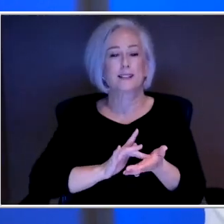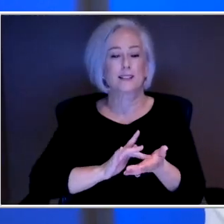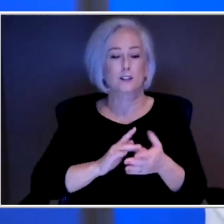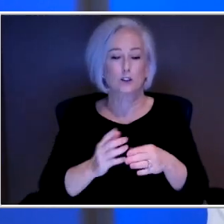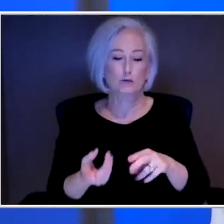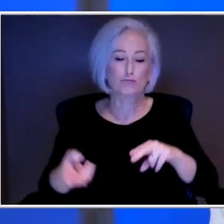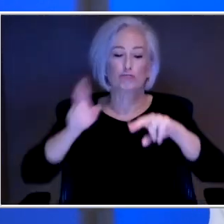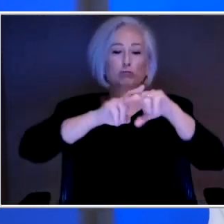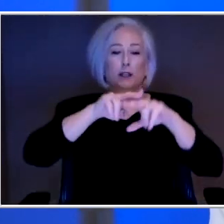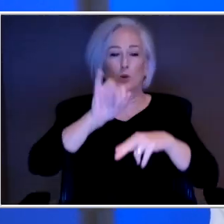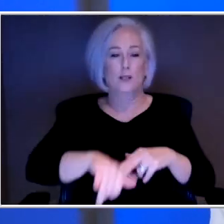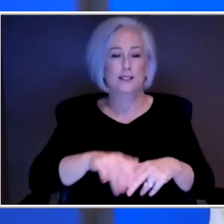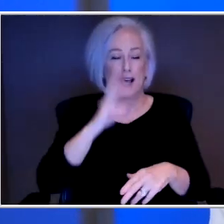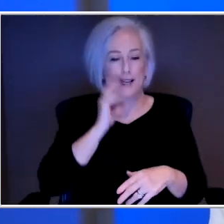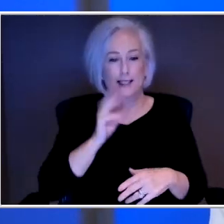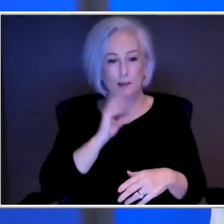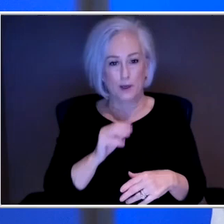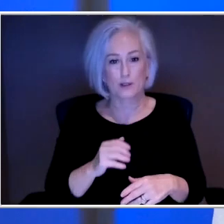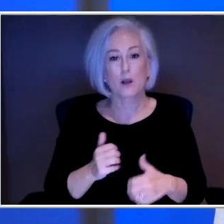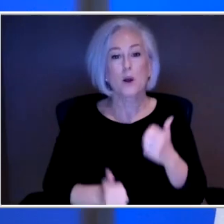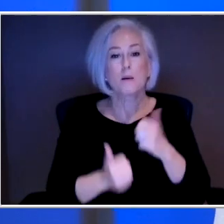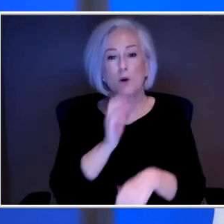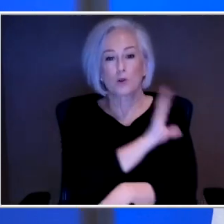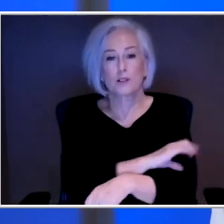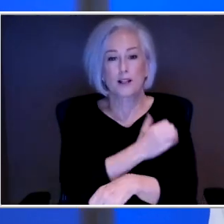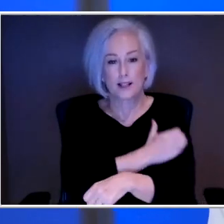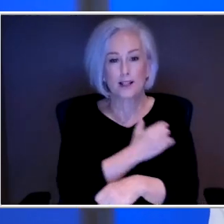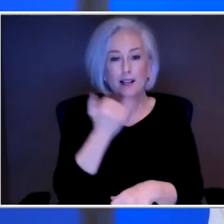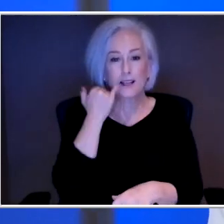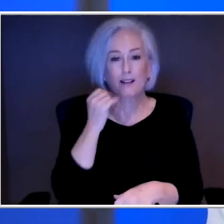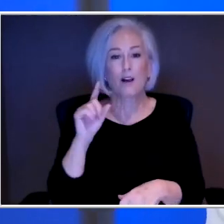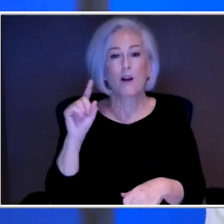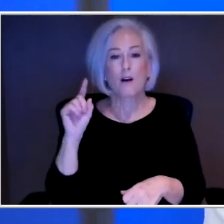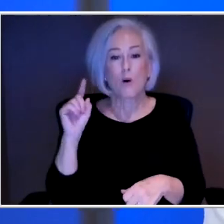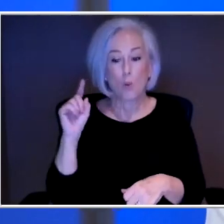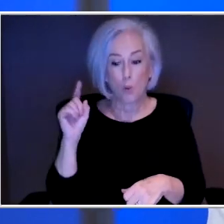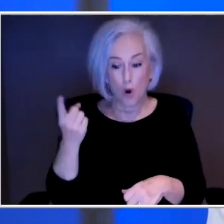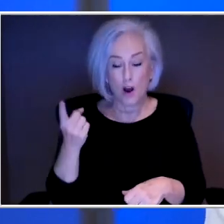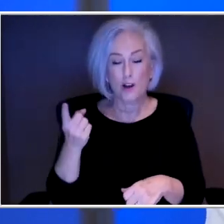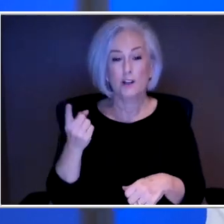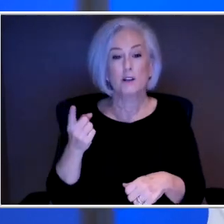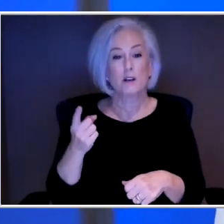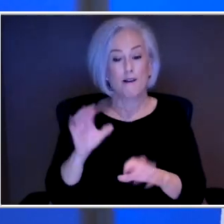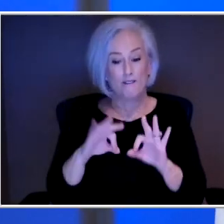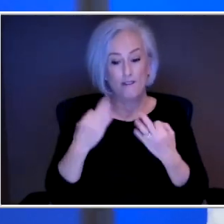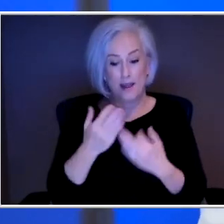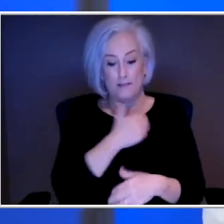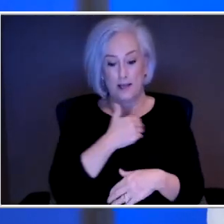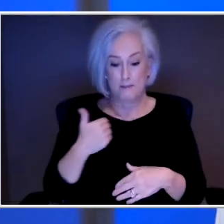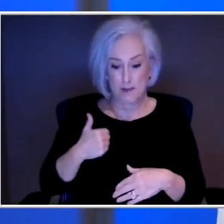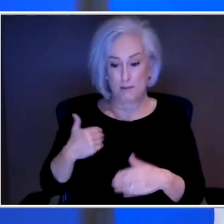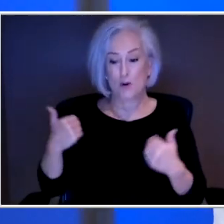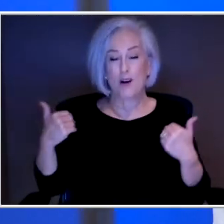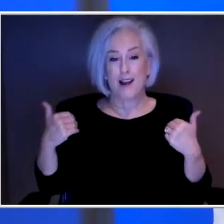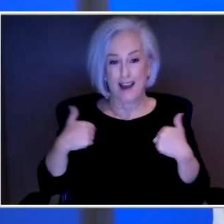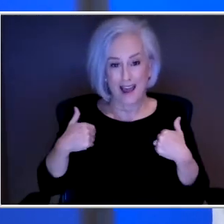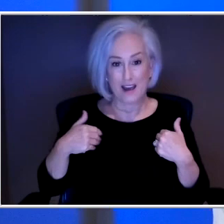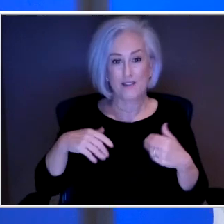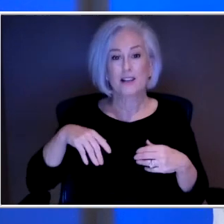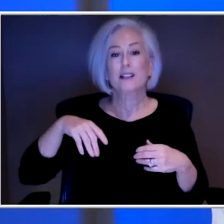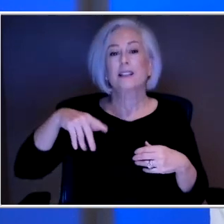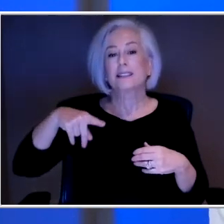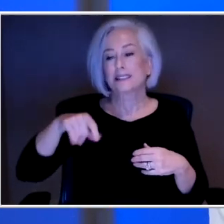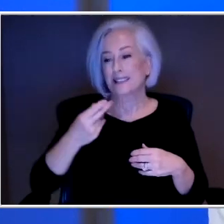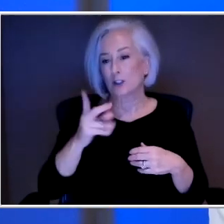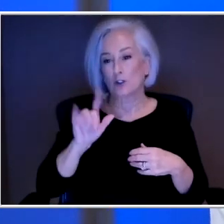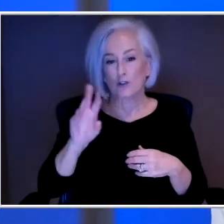the clinical trials rule out even patients with a first-degree relative of psychotic symptoms, schizophrenia, and all of that, just to be extra safe. The evidence on